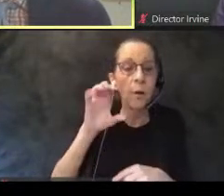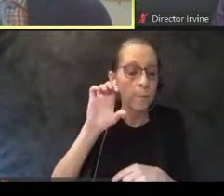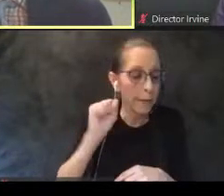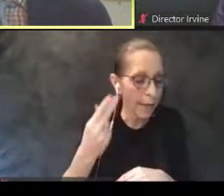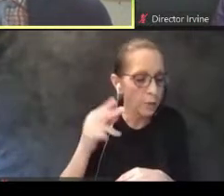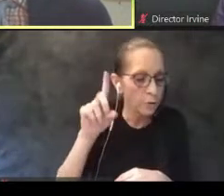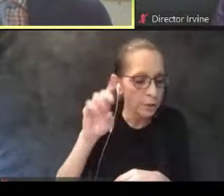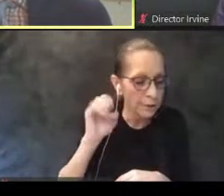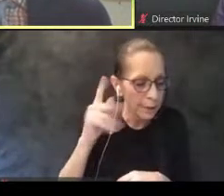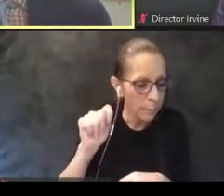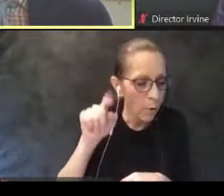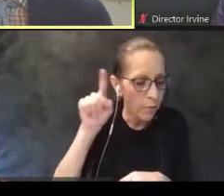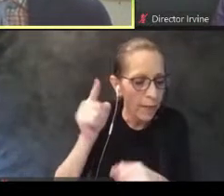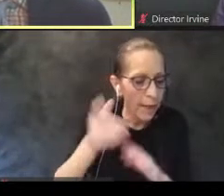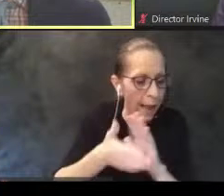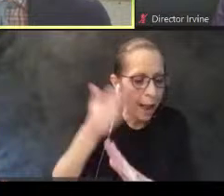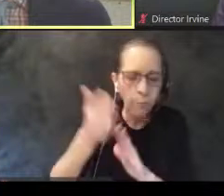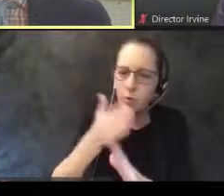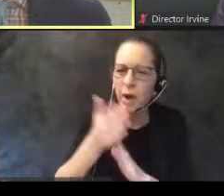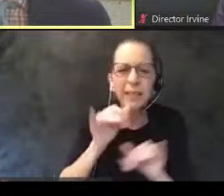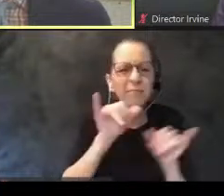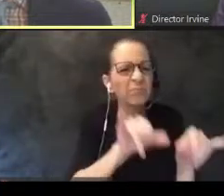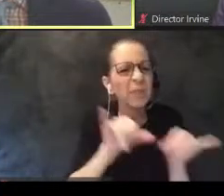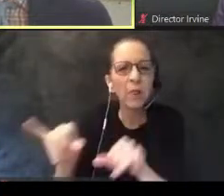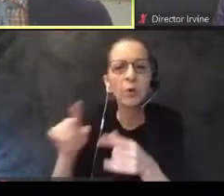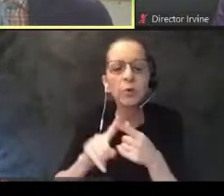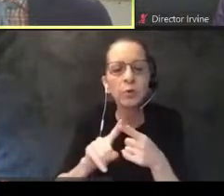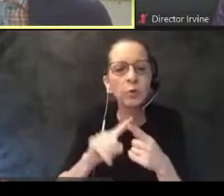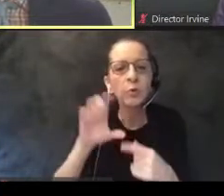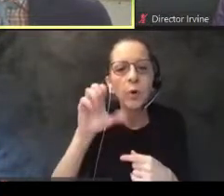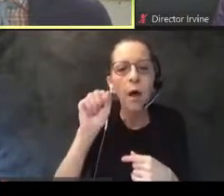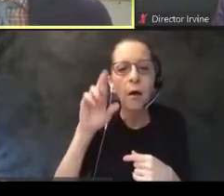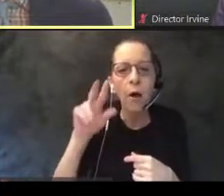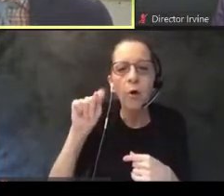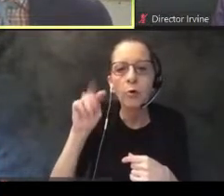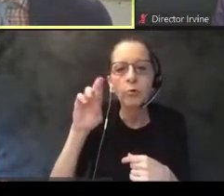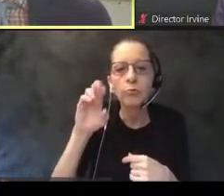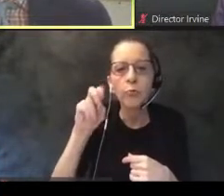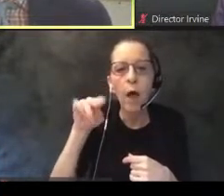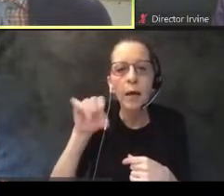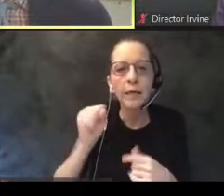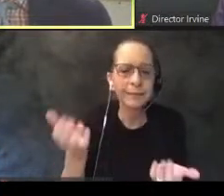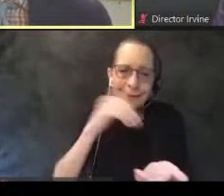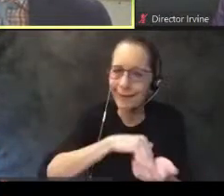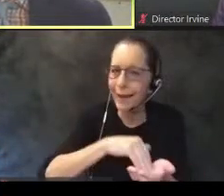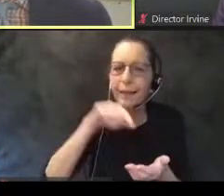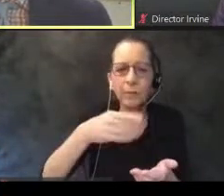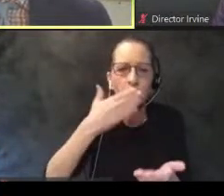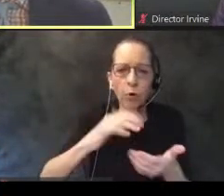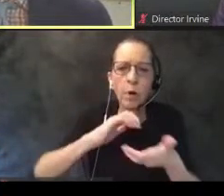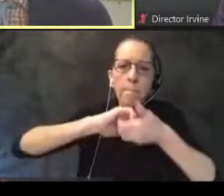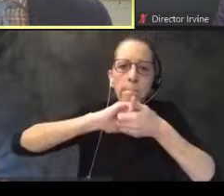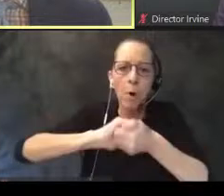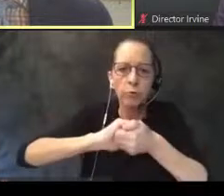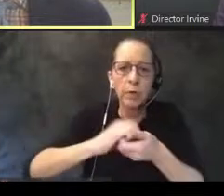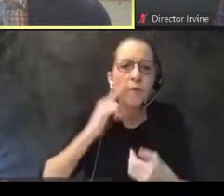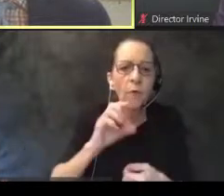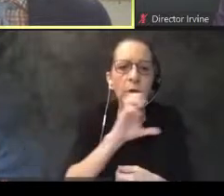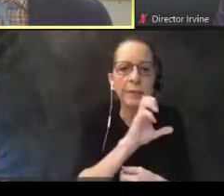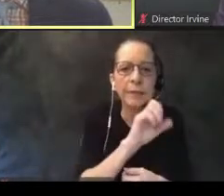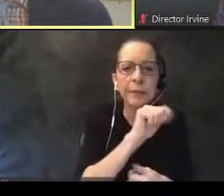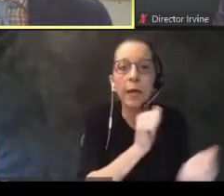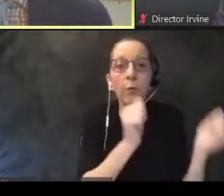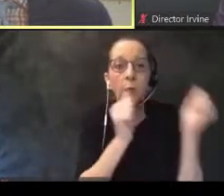Depot. They operate very similarly to Cardtronics. And again, I think that this is a good partnership for